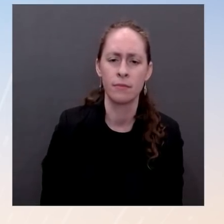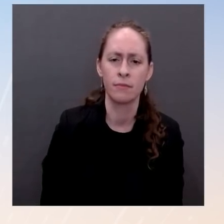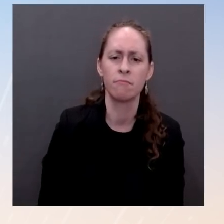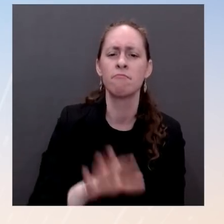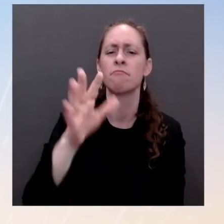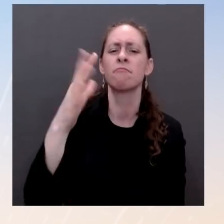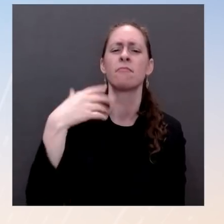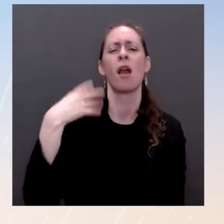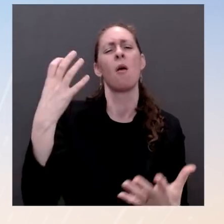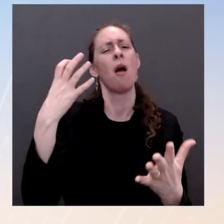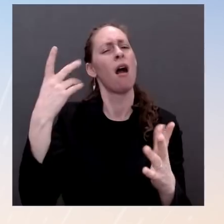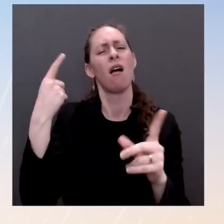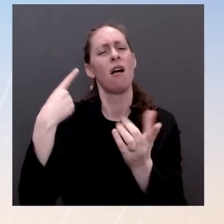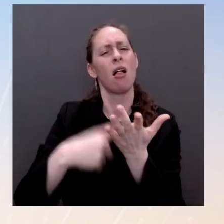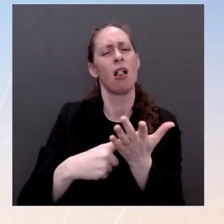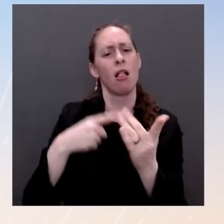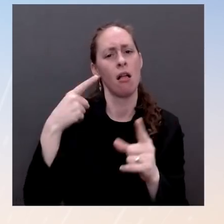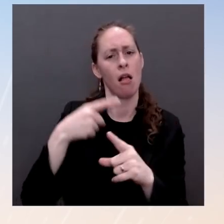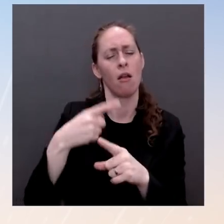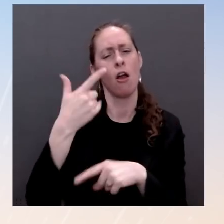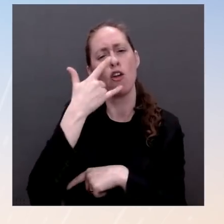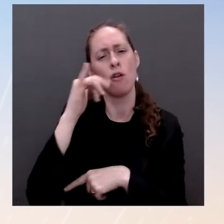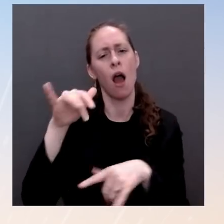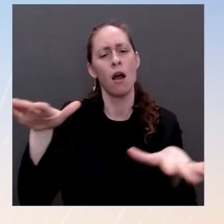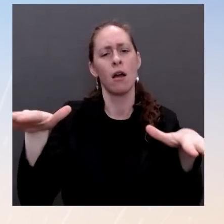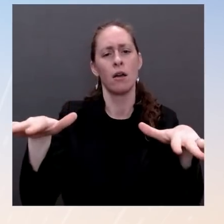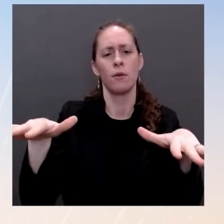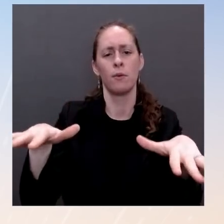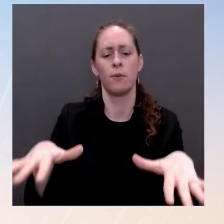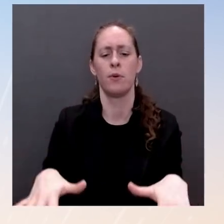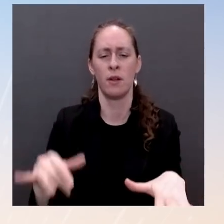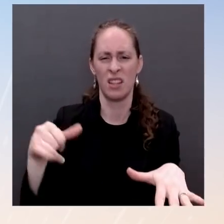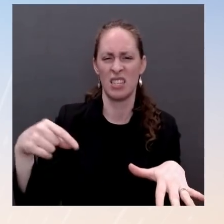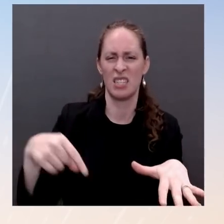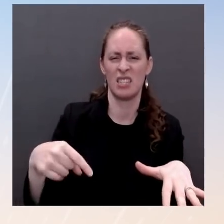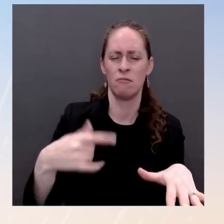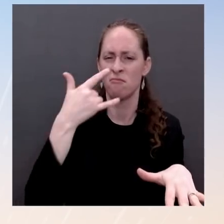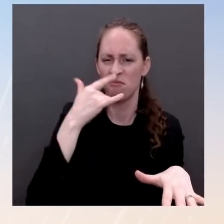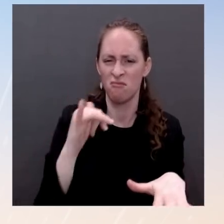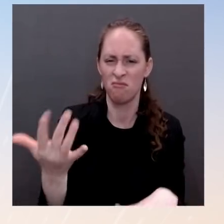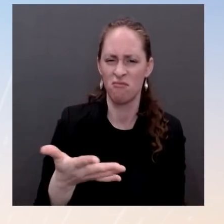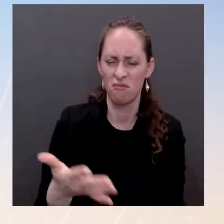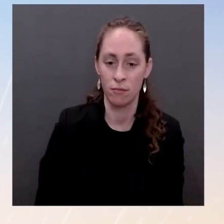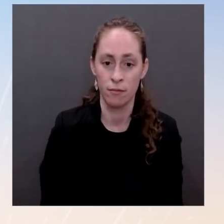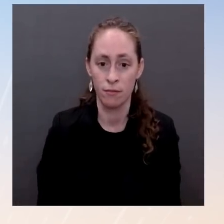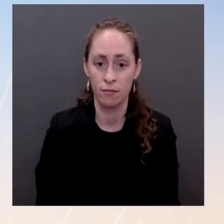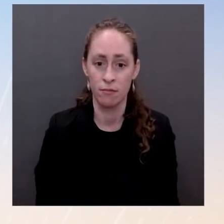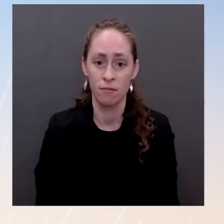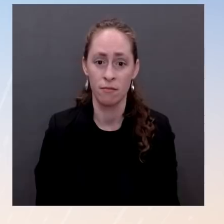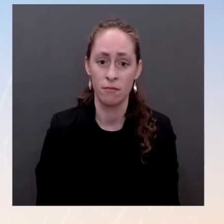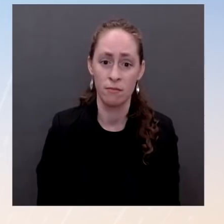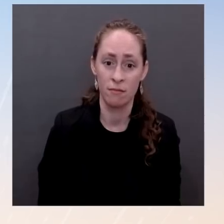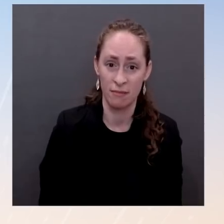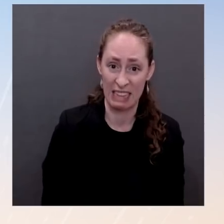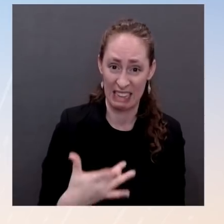were actually real. Do you have a sense of how many troops you would need to actually see with your own eyes through satellite